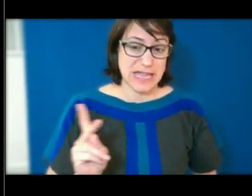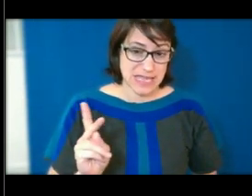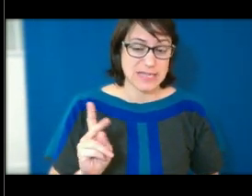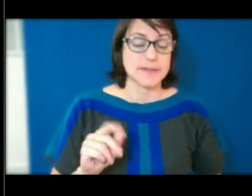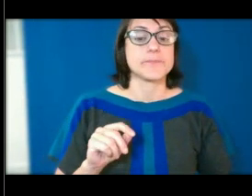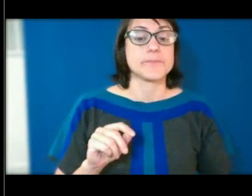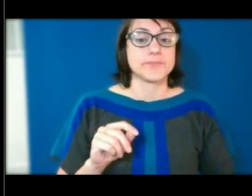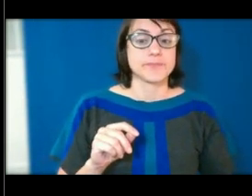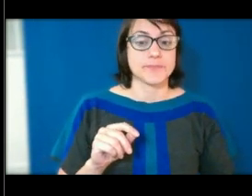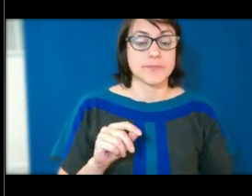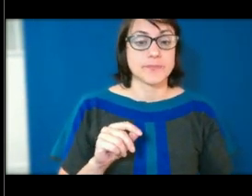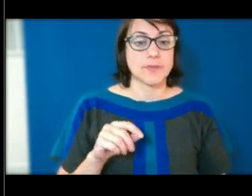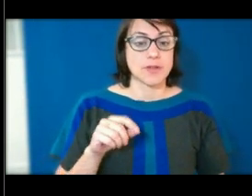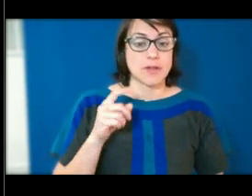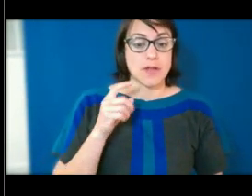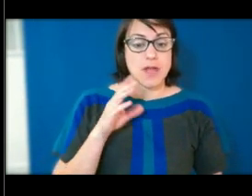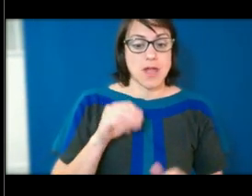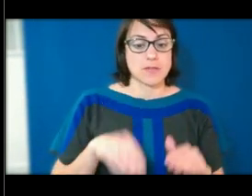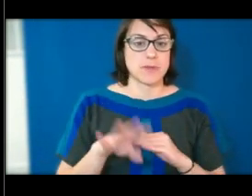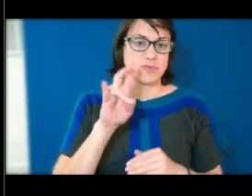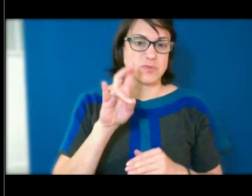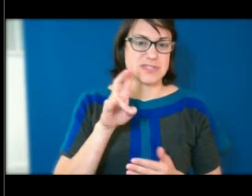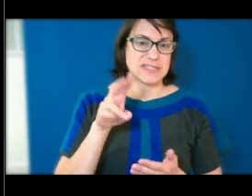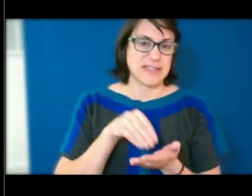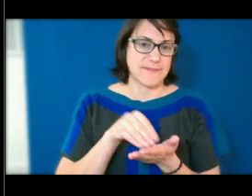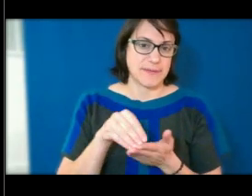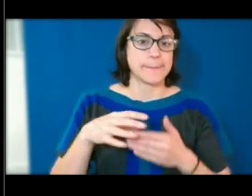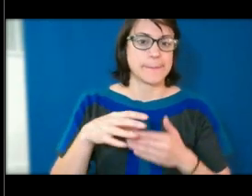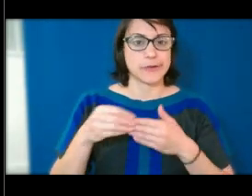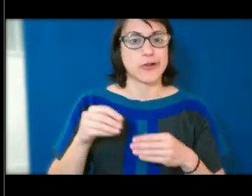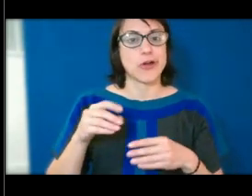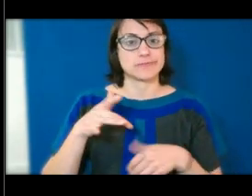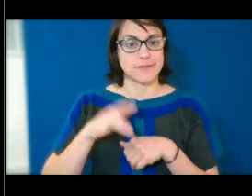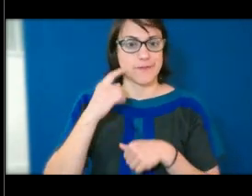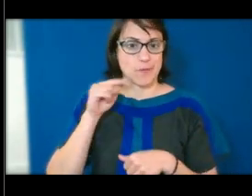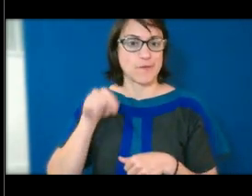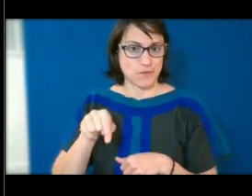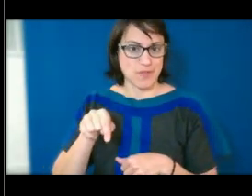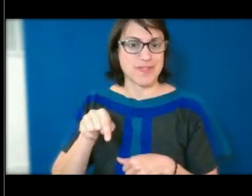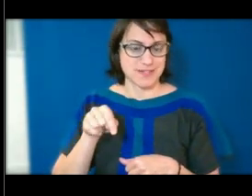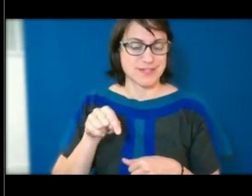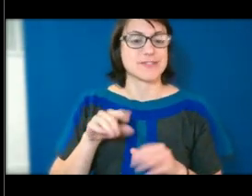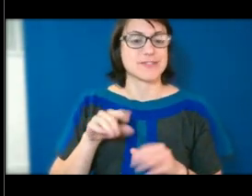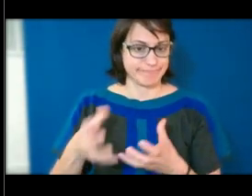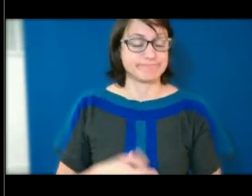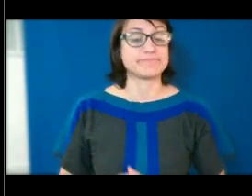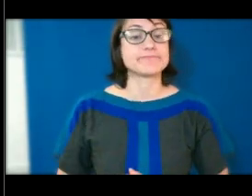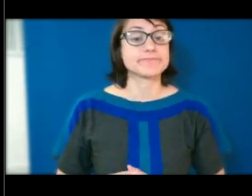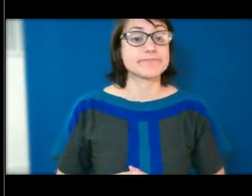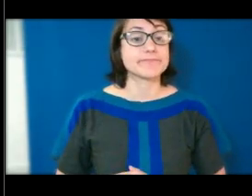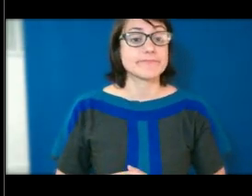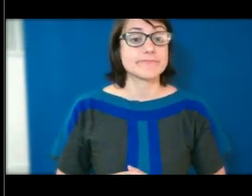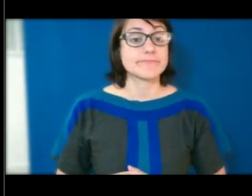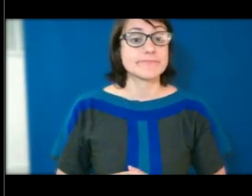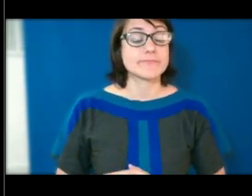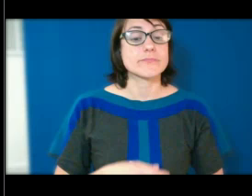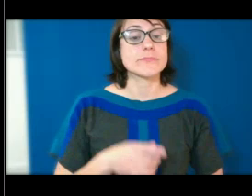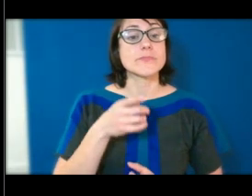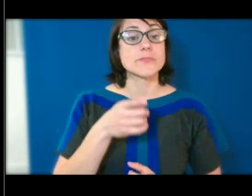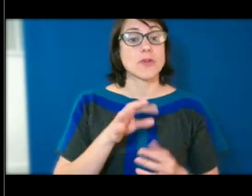Next slide. So now to speak to the Marine Debris Program and the National Sea Grant Office and Sea Grant's BIL dollars. Both of us